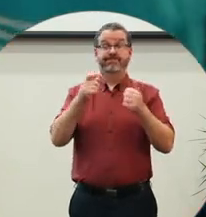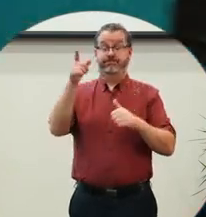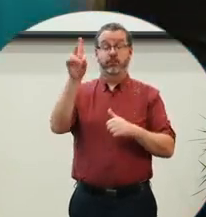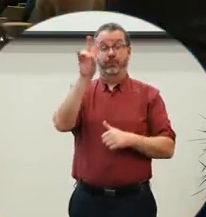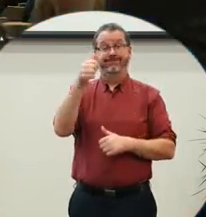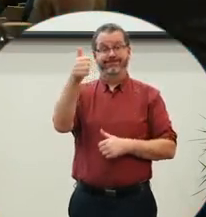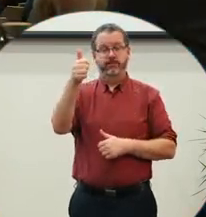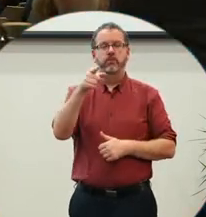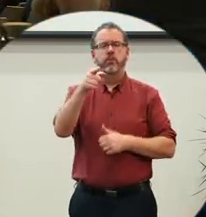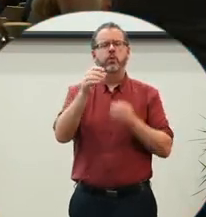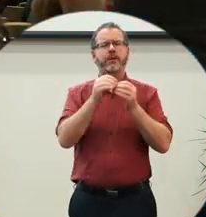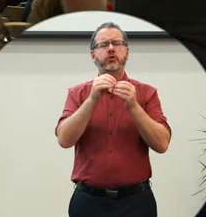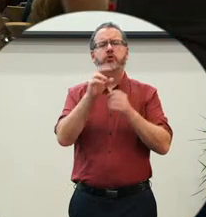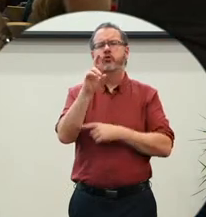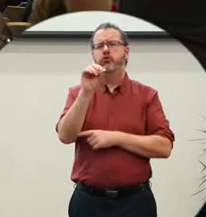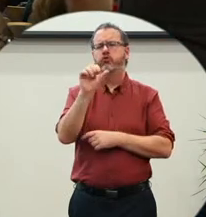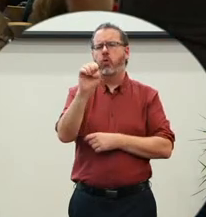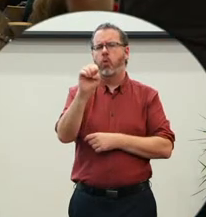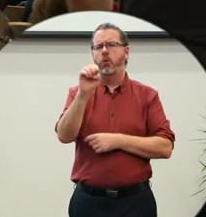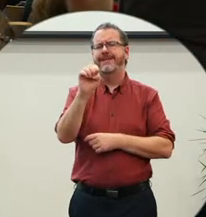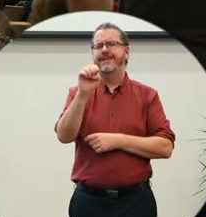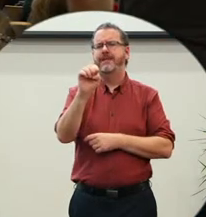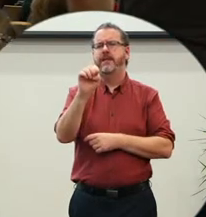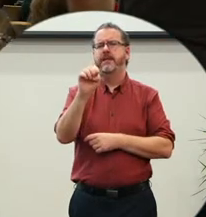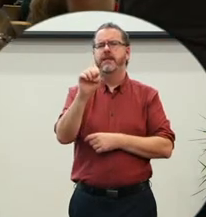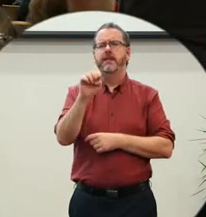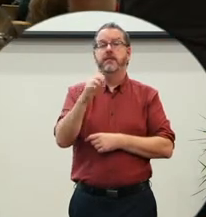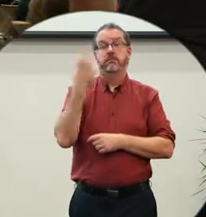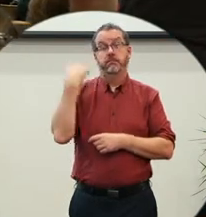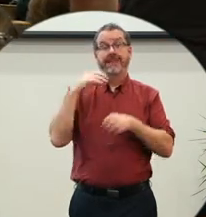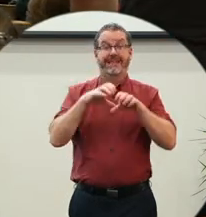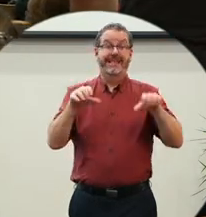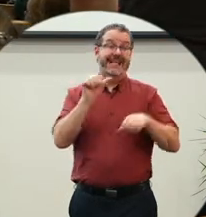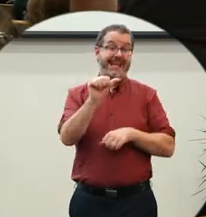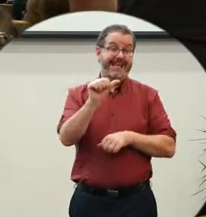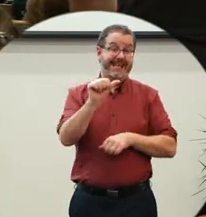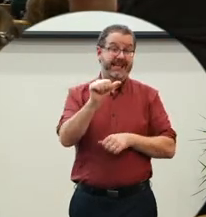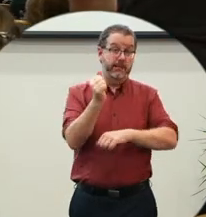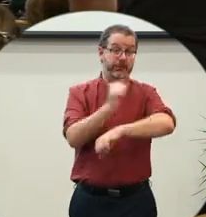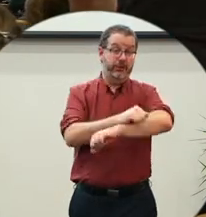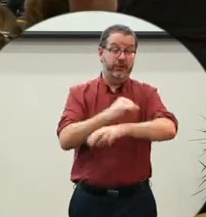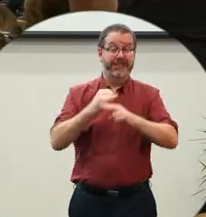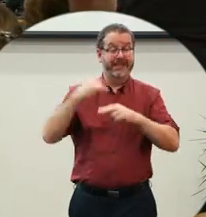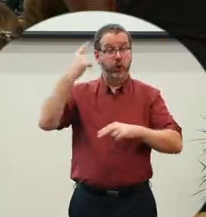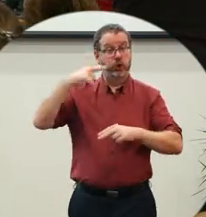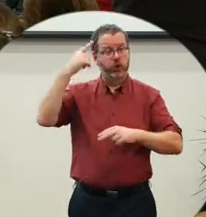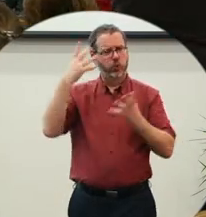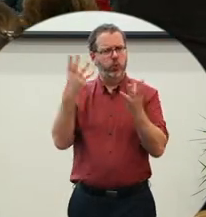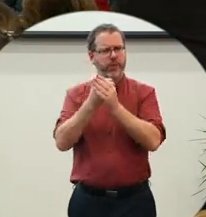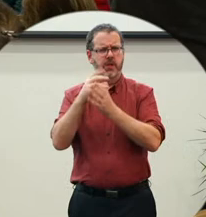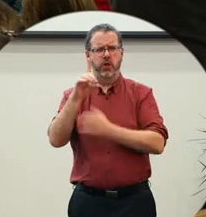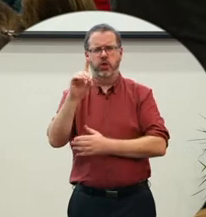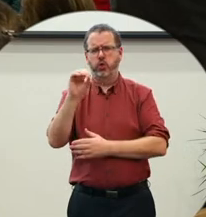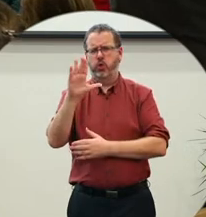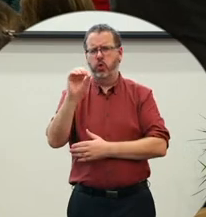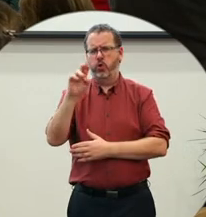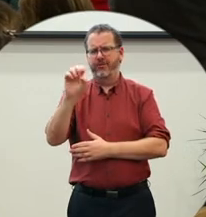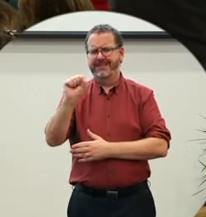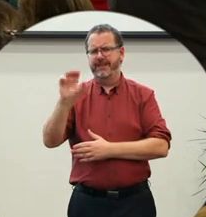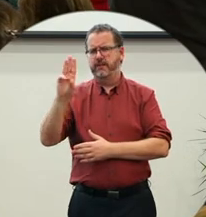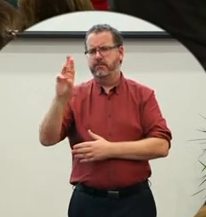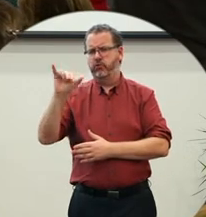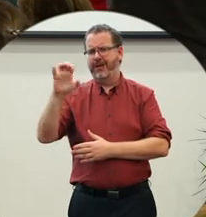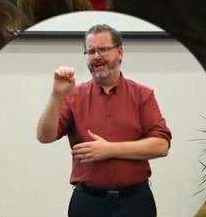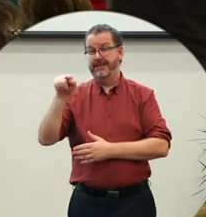You mentioned that Rose was in a Class A prisoner in London, and you mentioned Dolores Price. And Dolores Price,